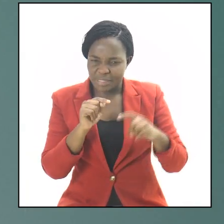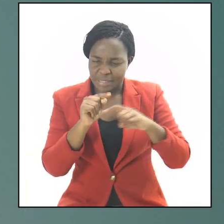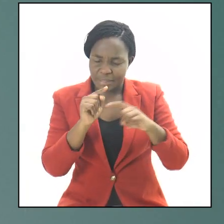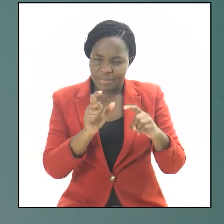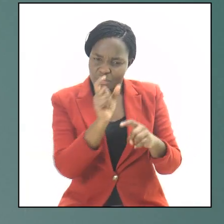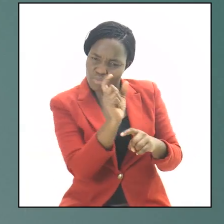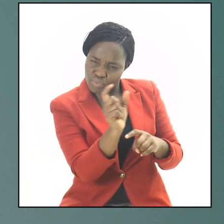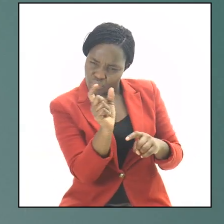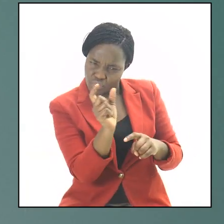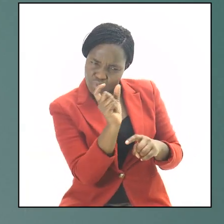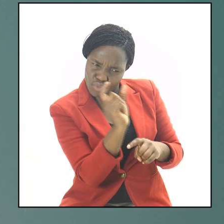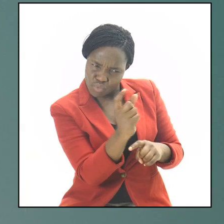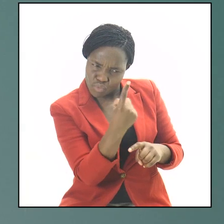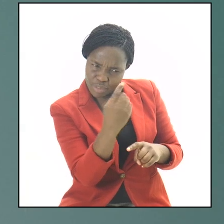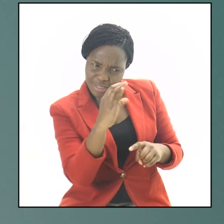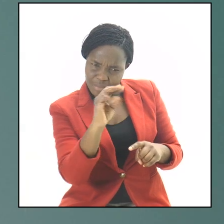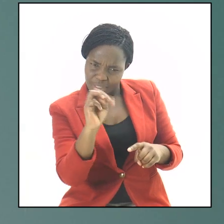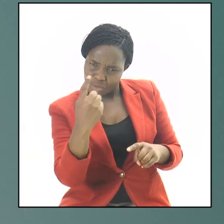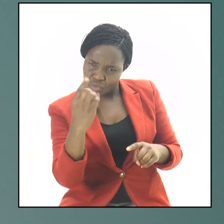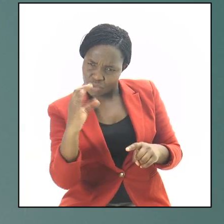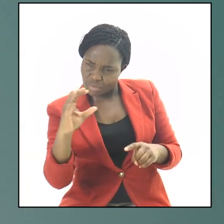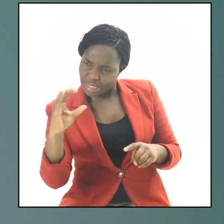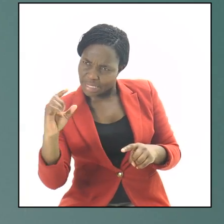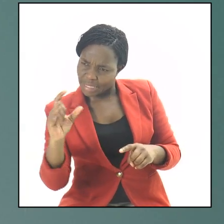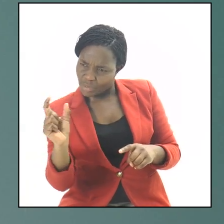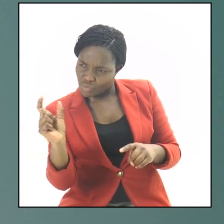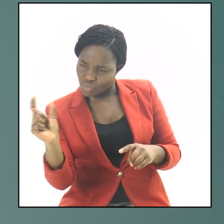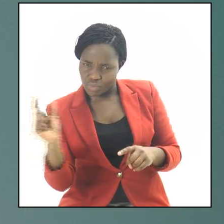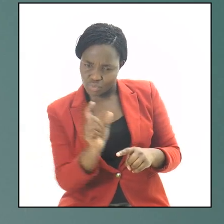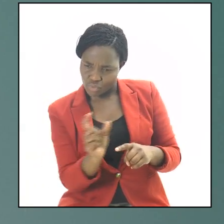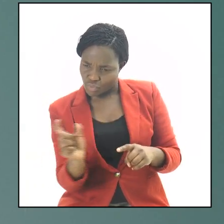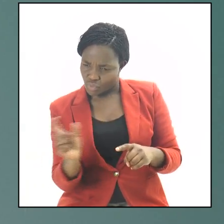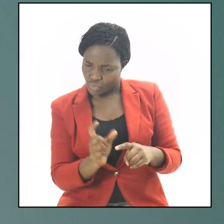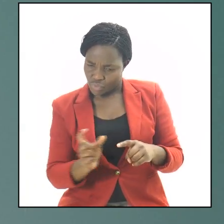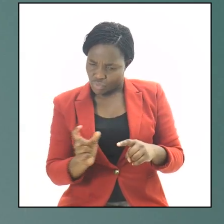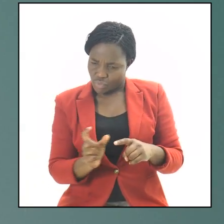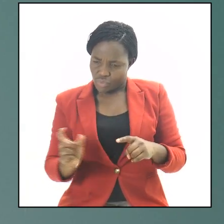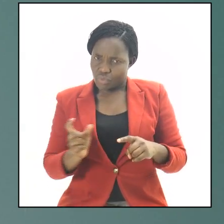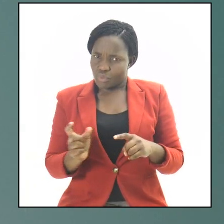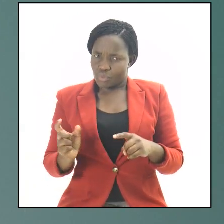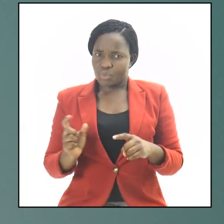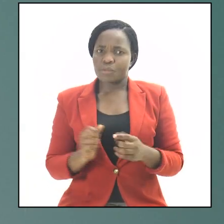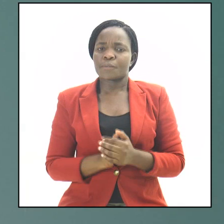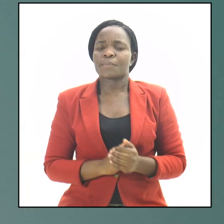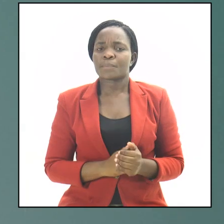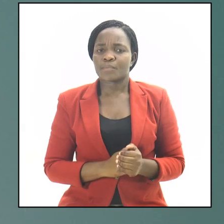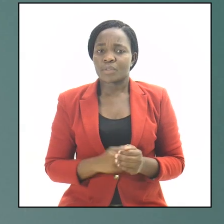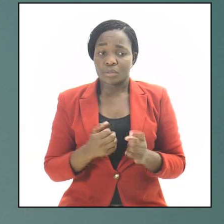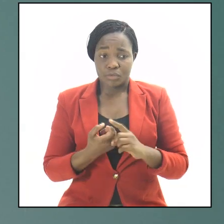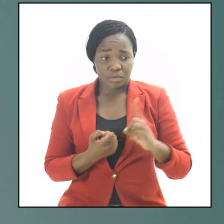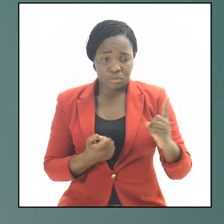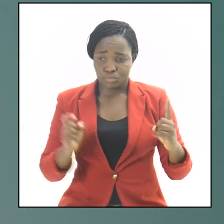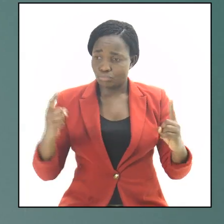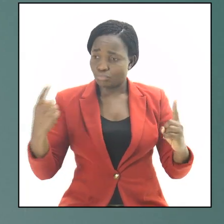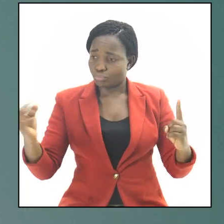squares of 1 centimeter each. Okay, 8 centimeter length from here to